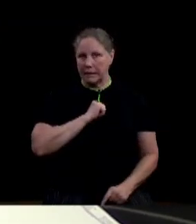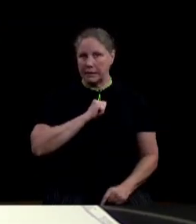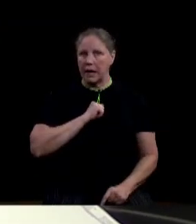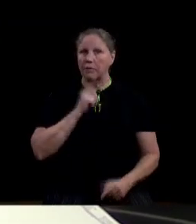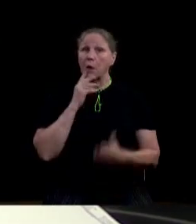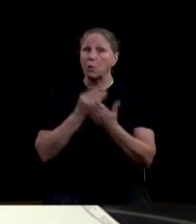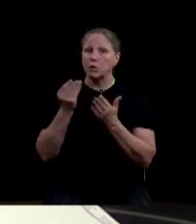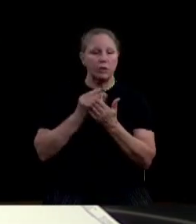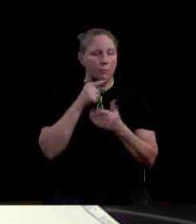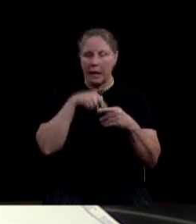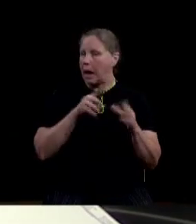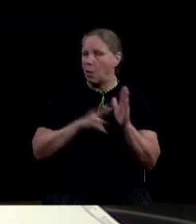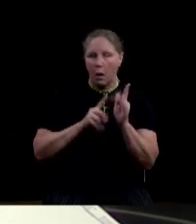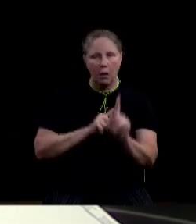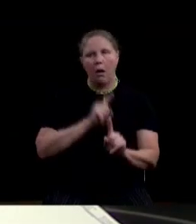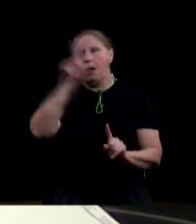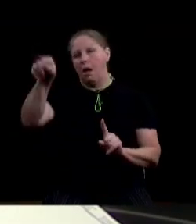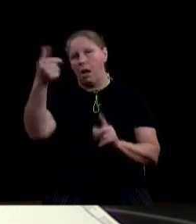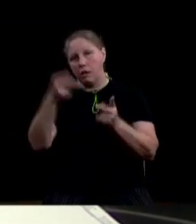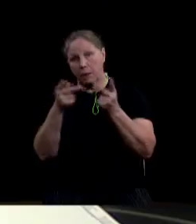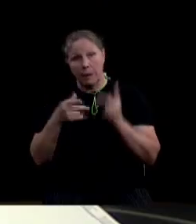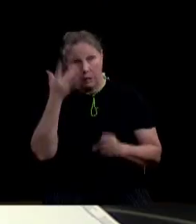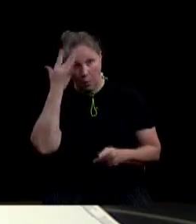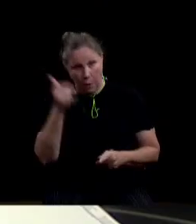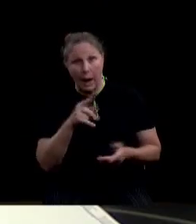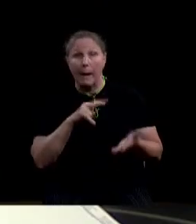have any idea how many mom and pop